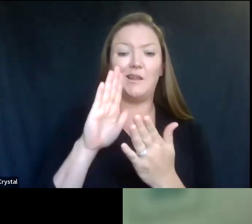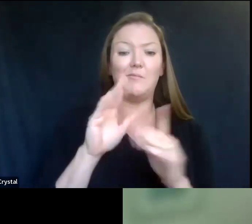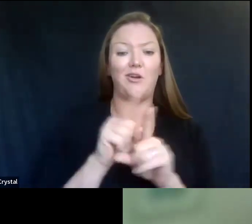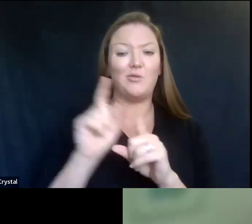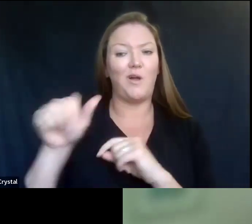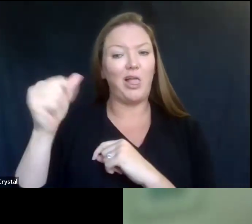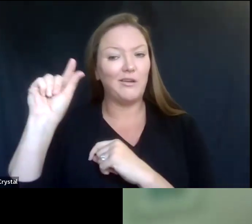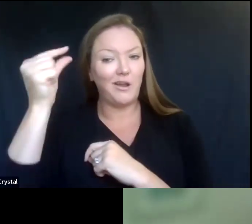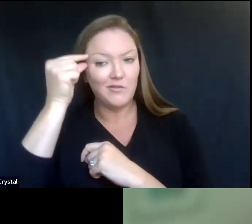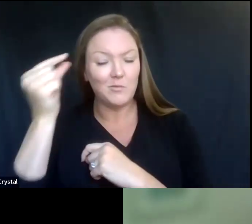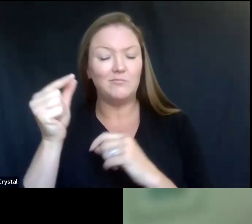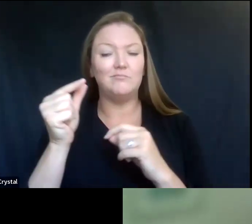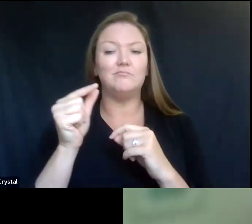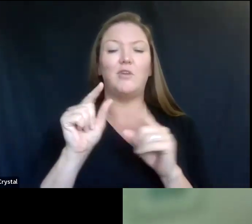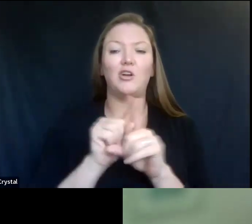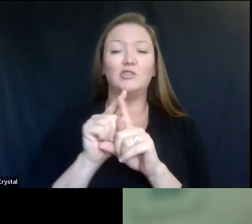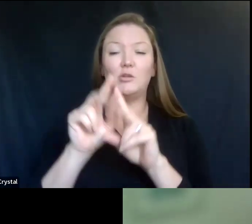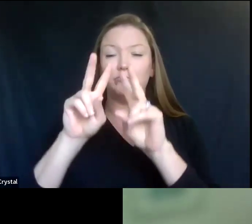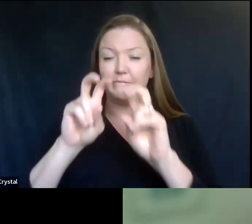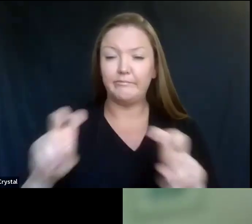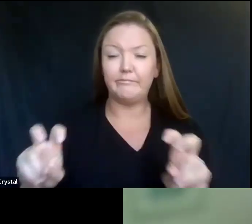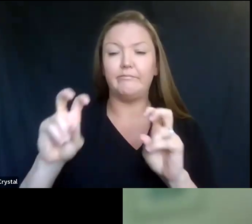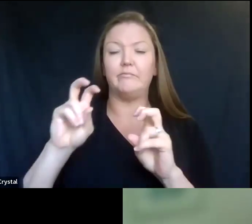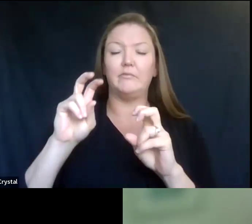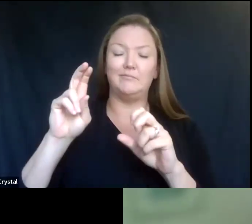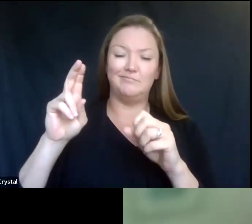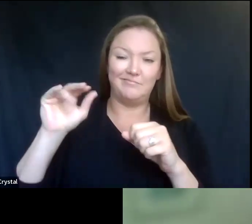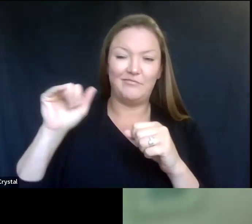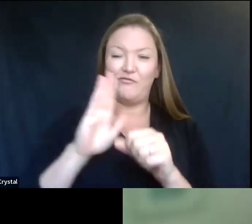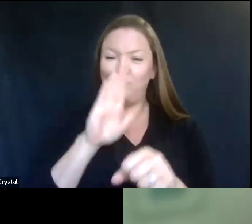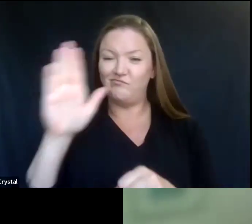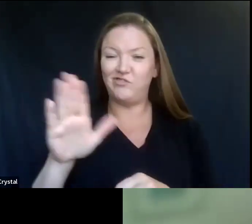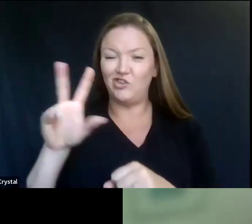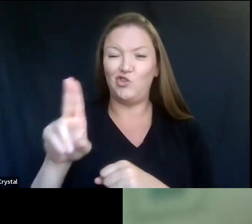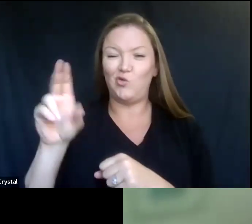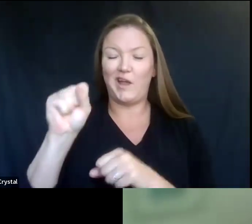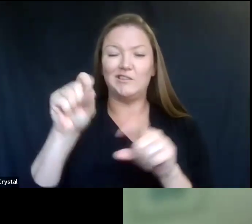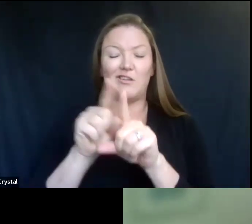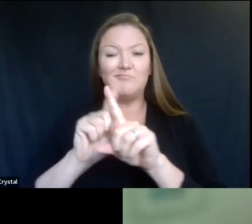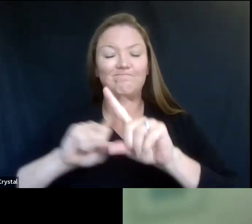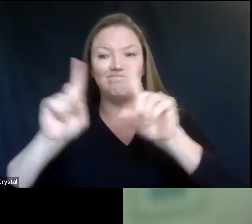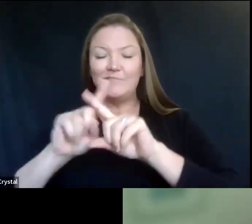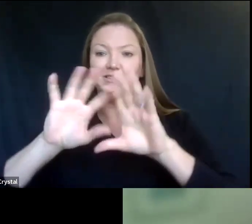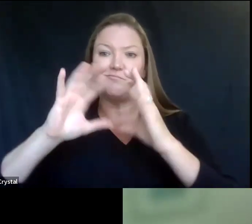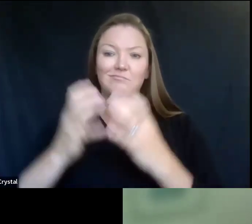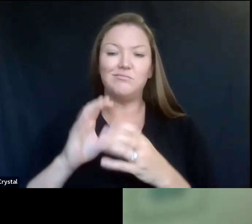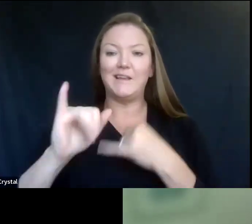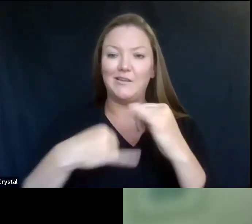at national and international standards as well. So, and because that also looks at,